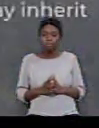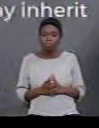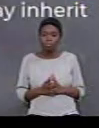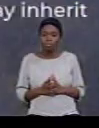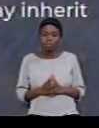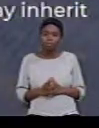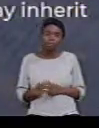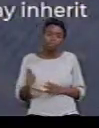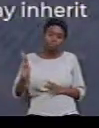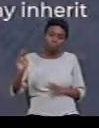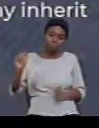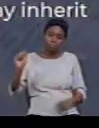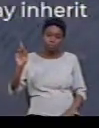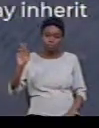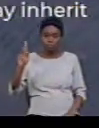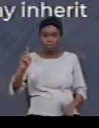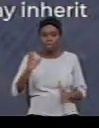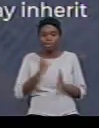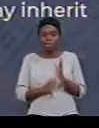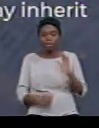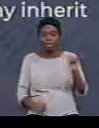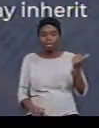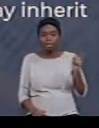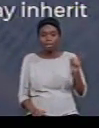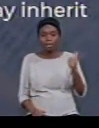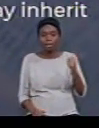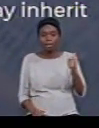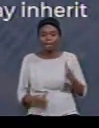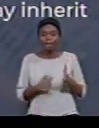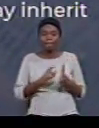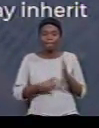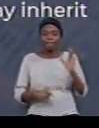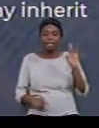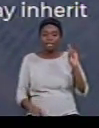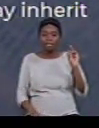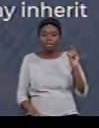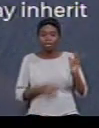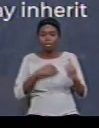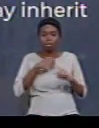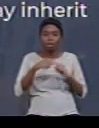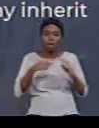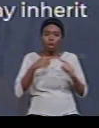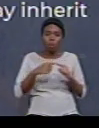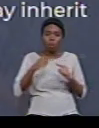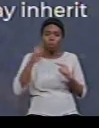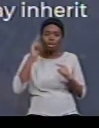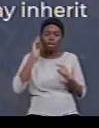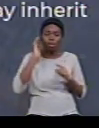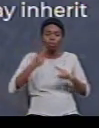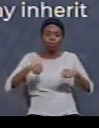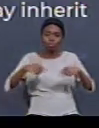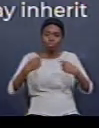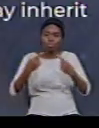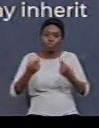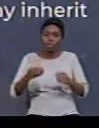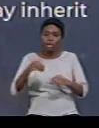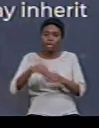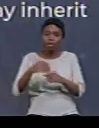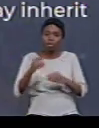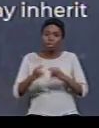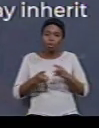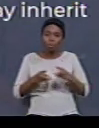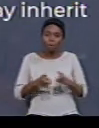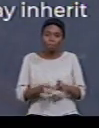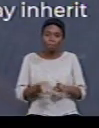Mark chapter 10, we're looking at verse 17, and when he was gone forth into the